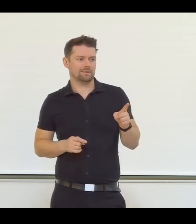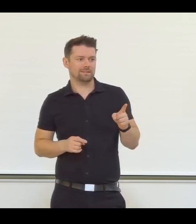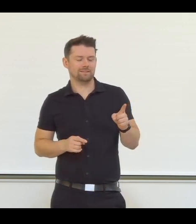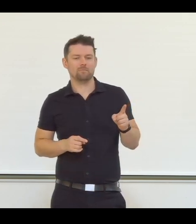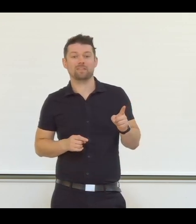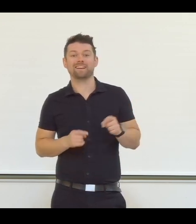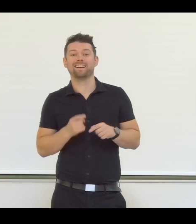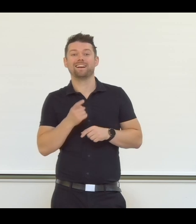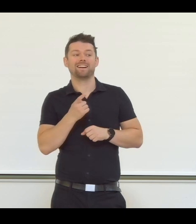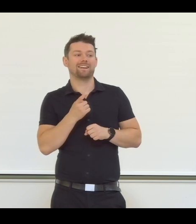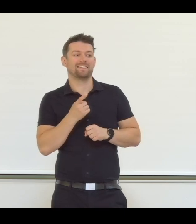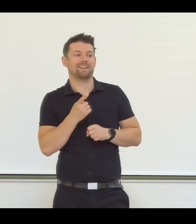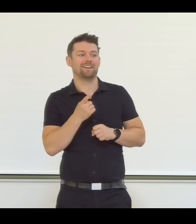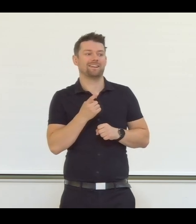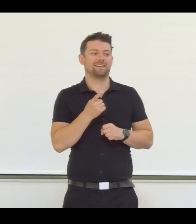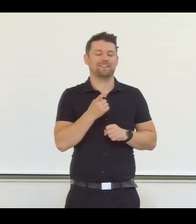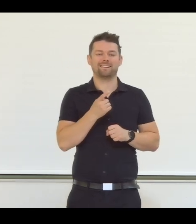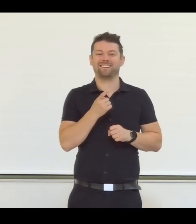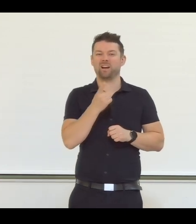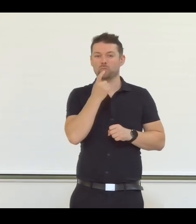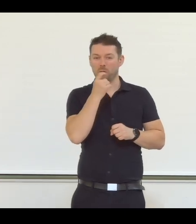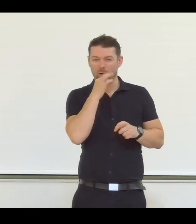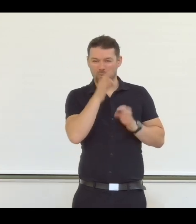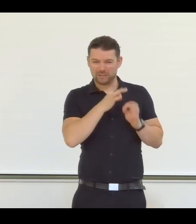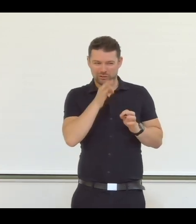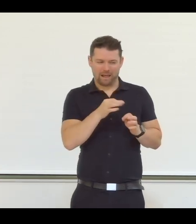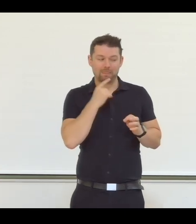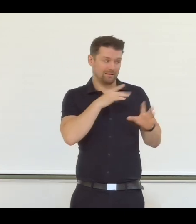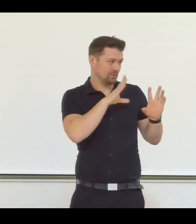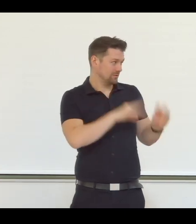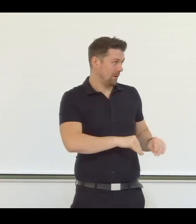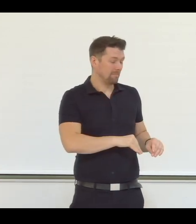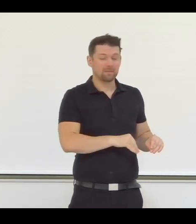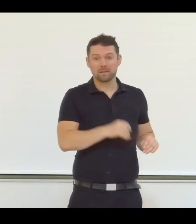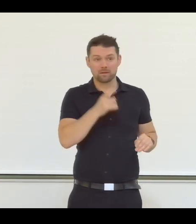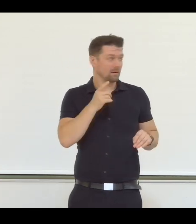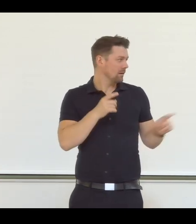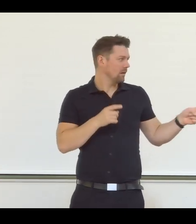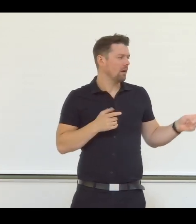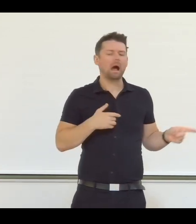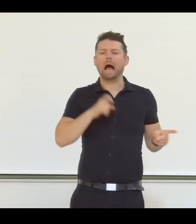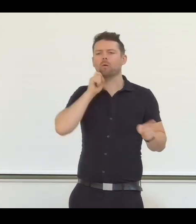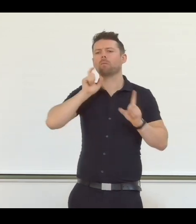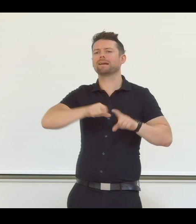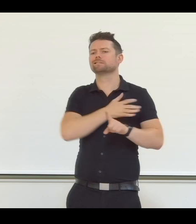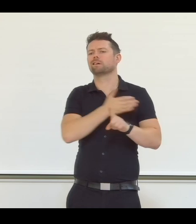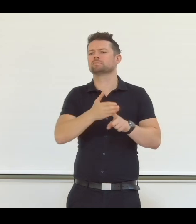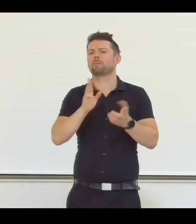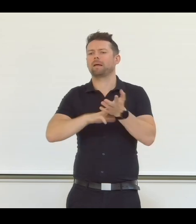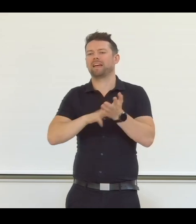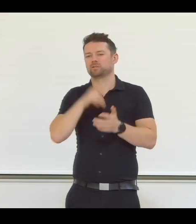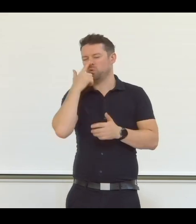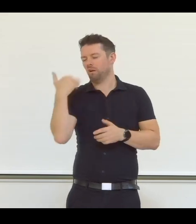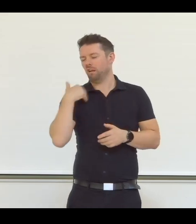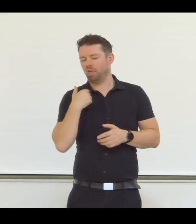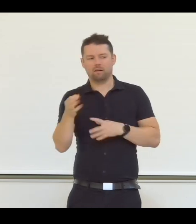I think we need to give you a second slot because Well, I will be here until Monday, so...